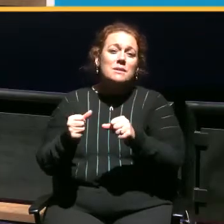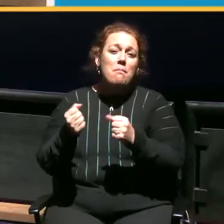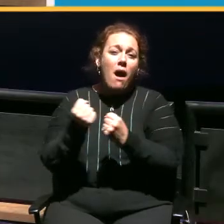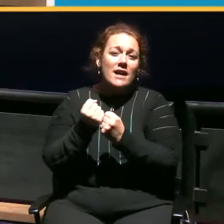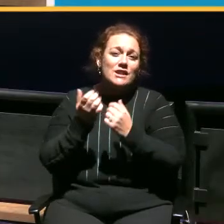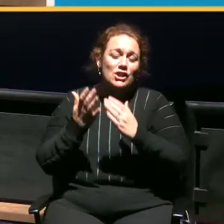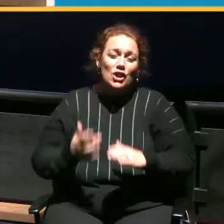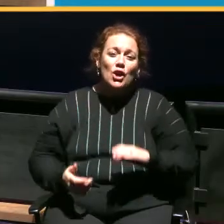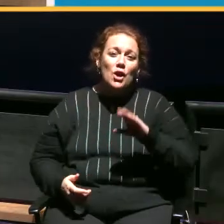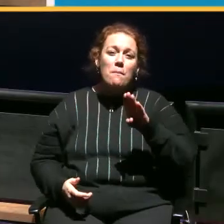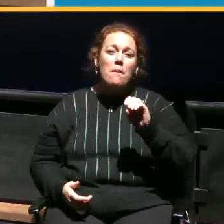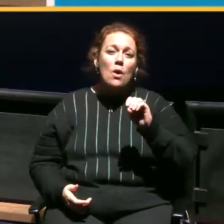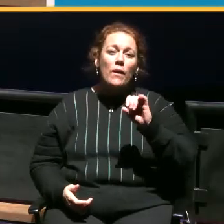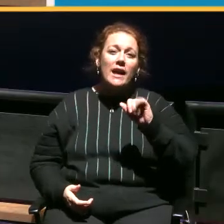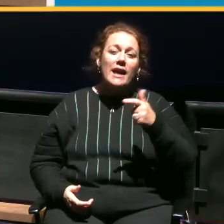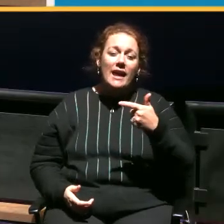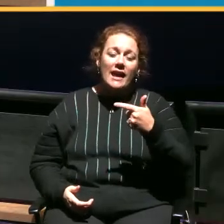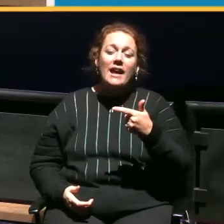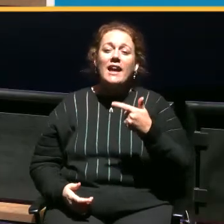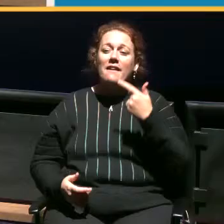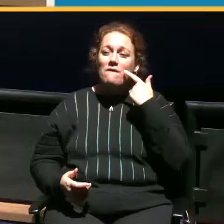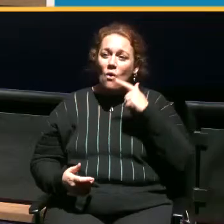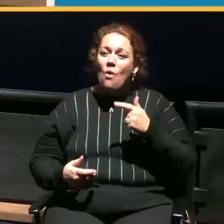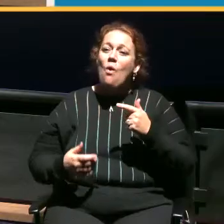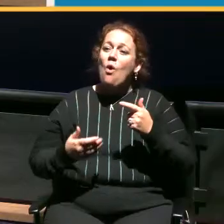for bringing this event to us tonight.